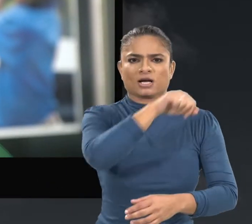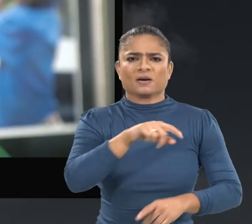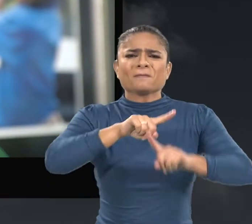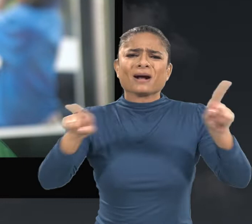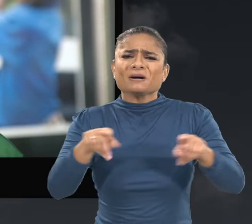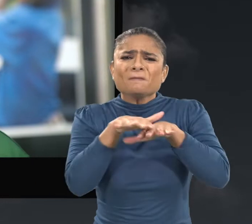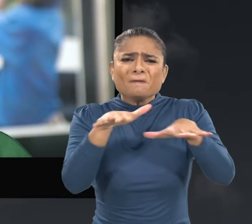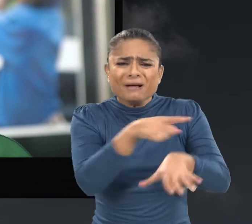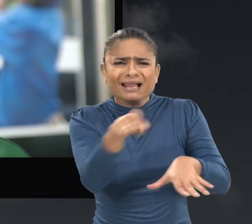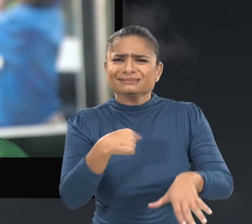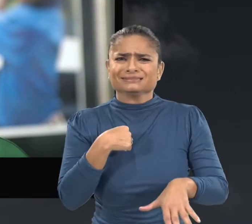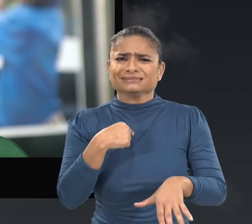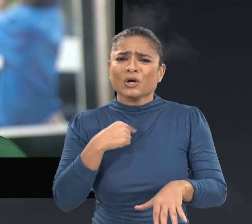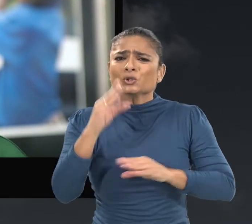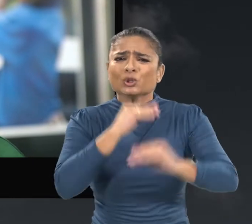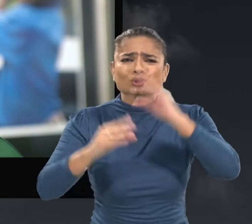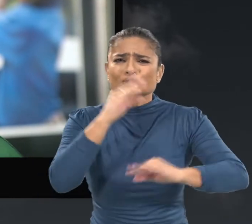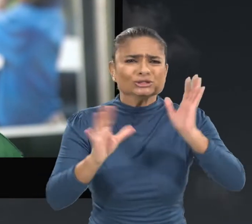katabathu akatubwa holo